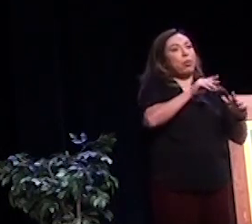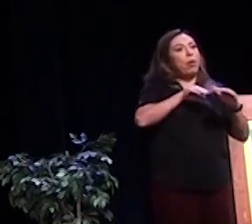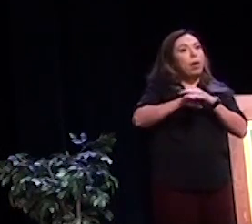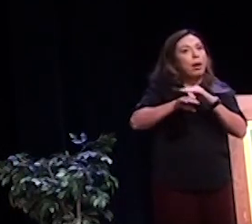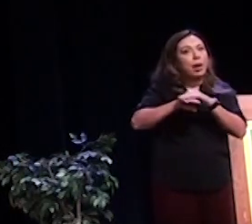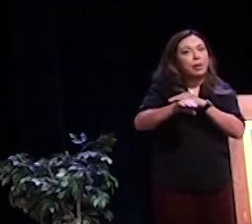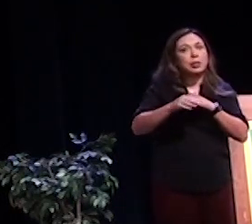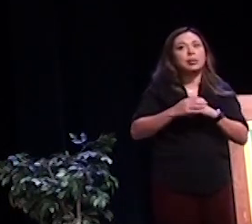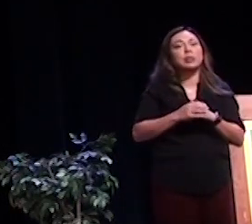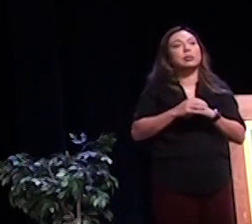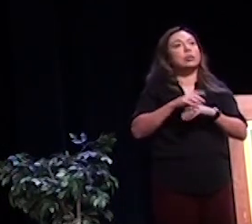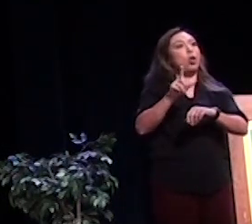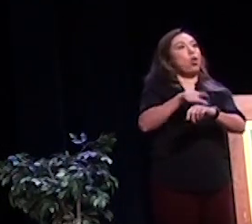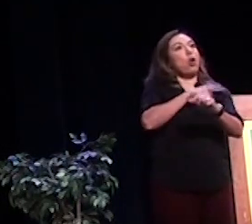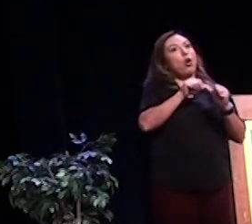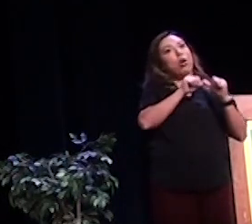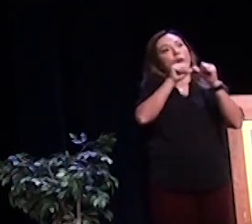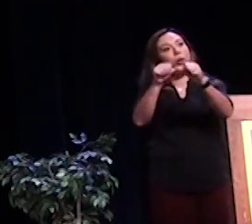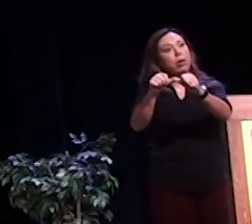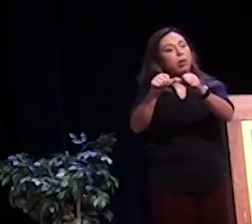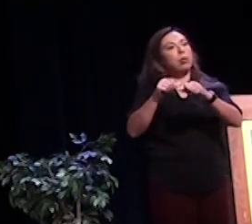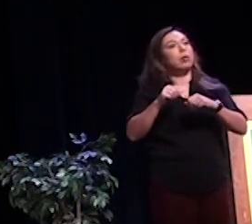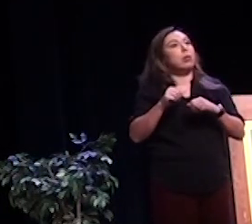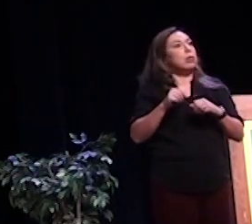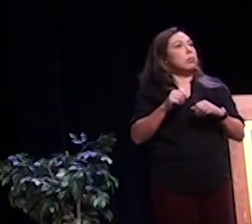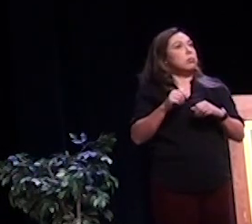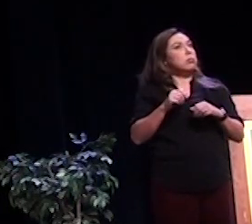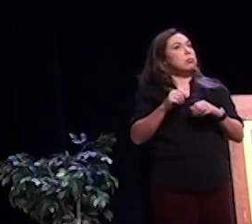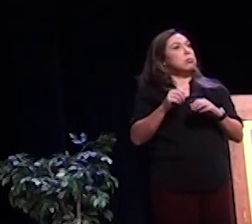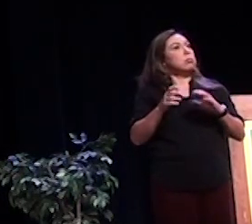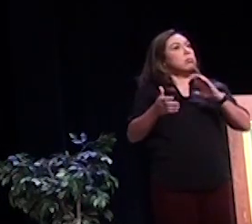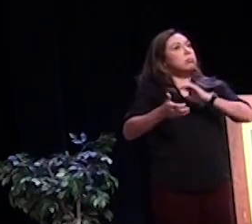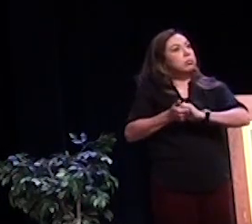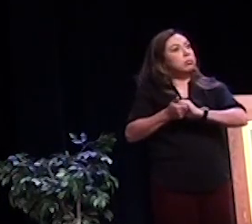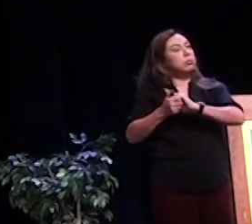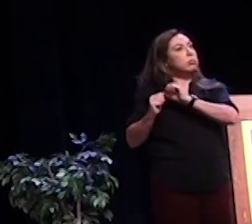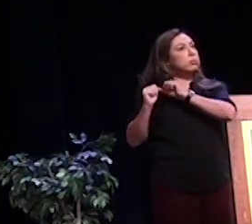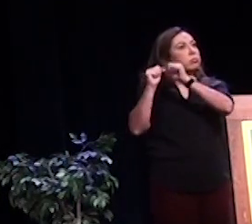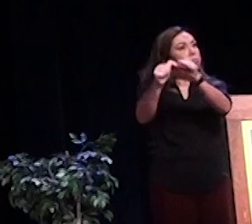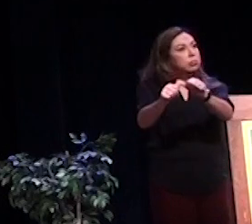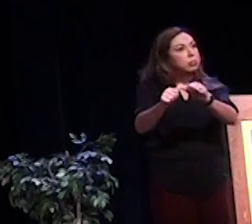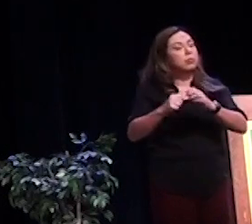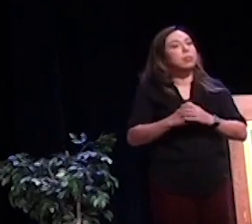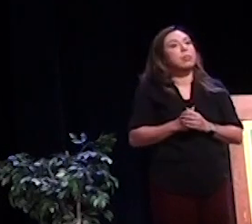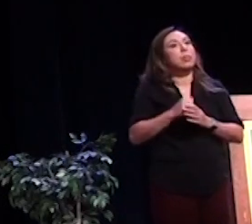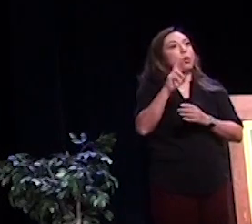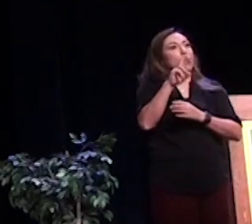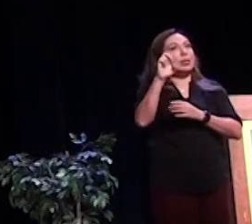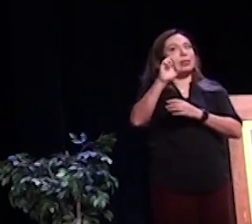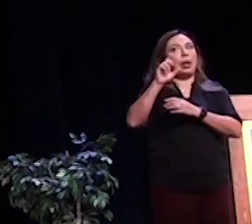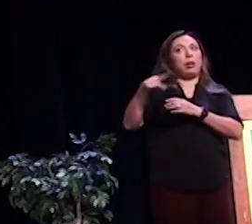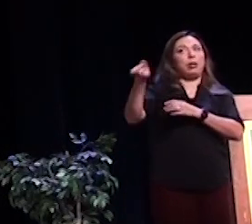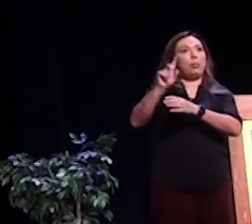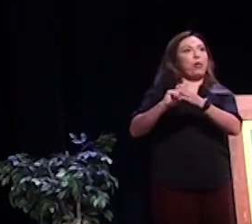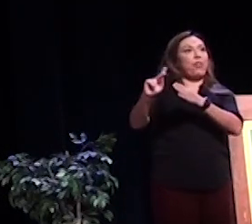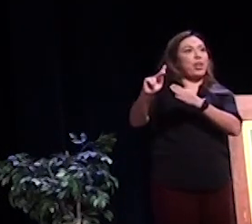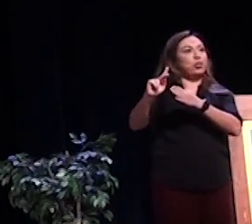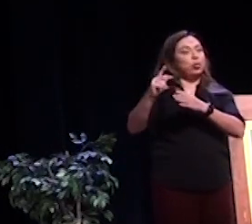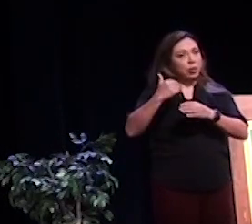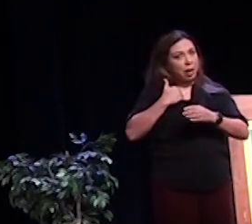to long-term potential partnerships and real estate professionals, so that